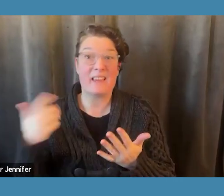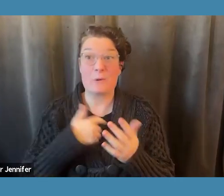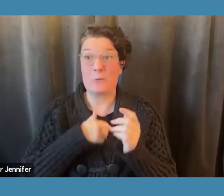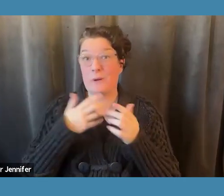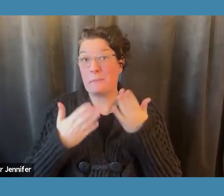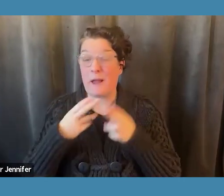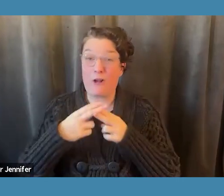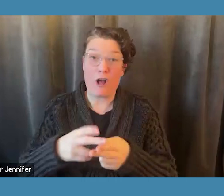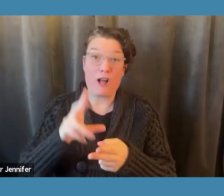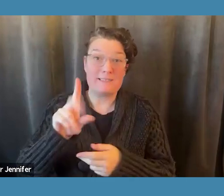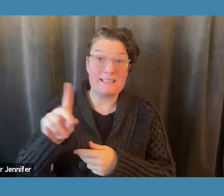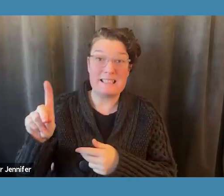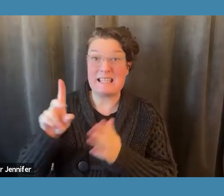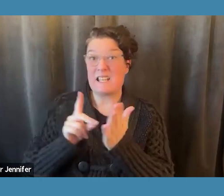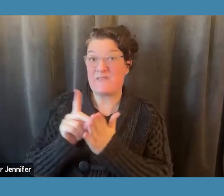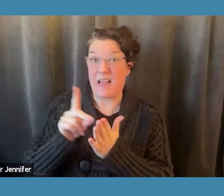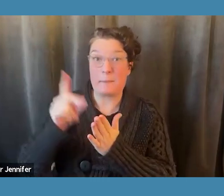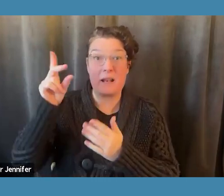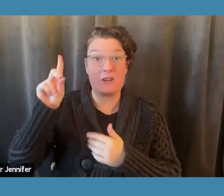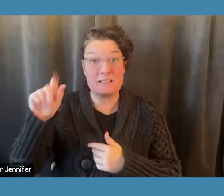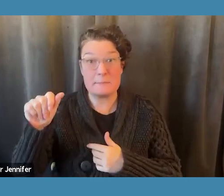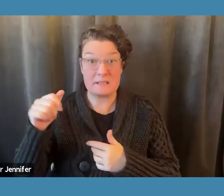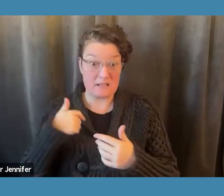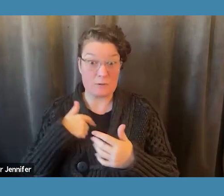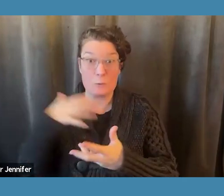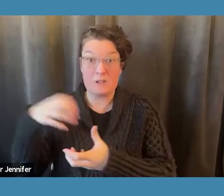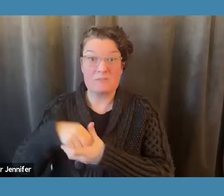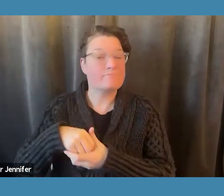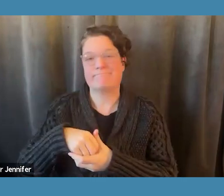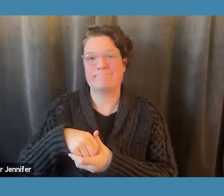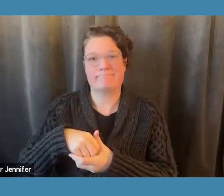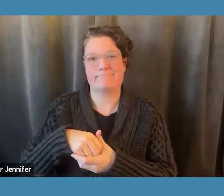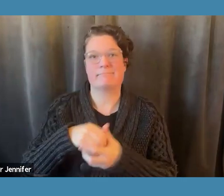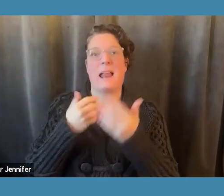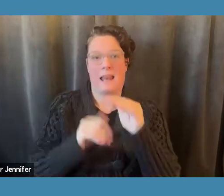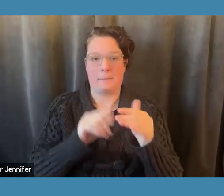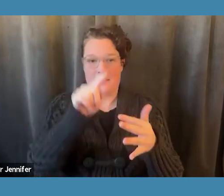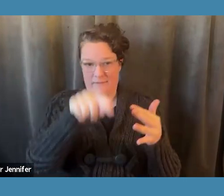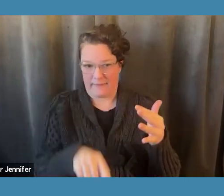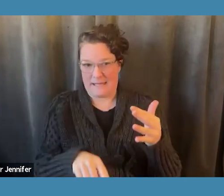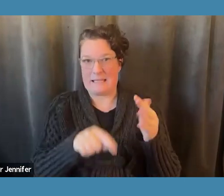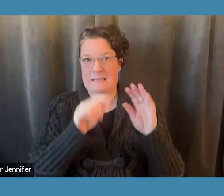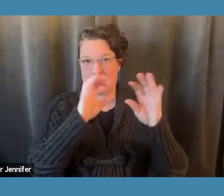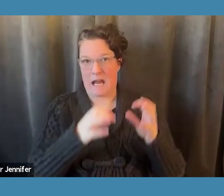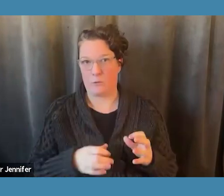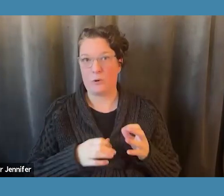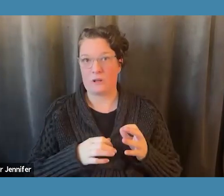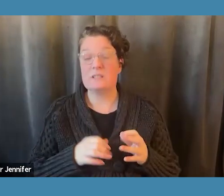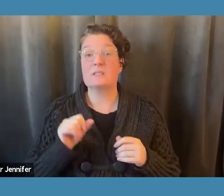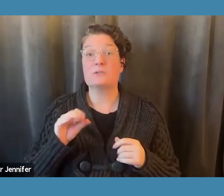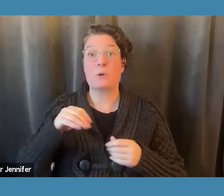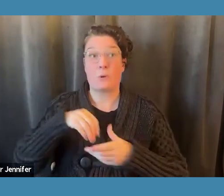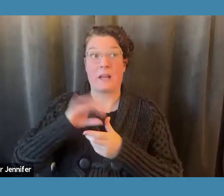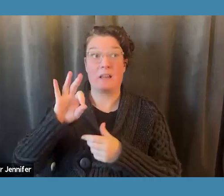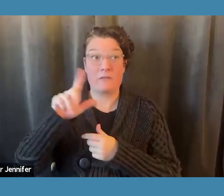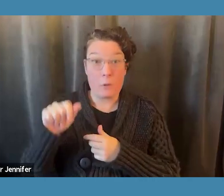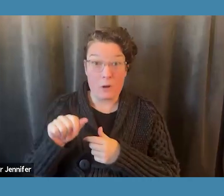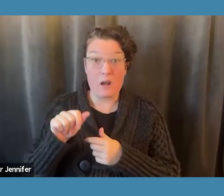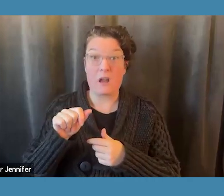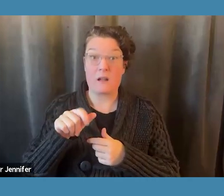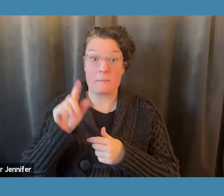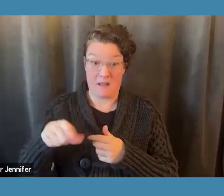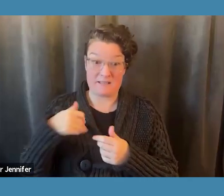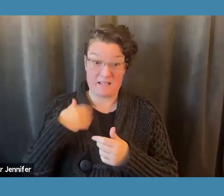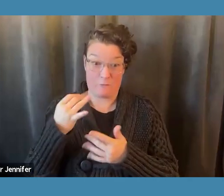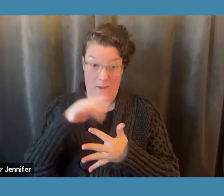developmental disability. They only consider these categories. So the diagnoses in Florida that can qualify you for this